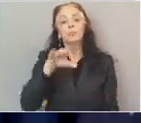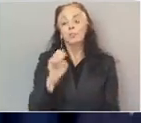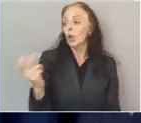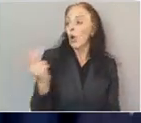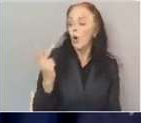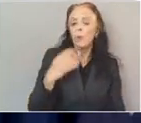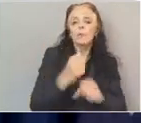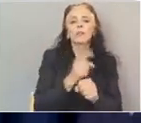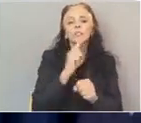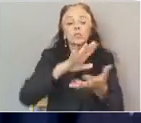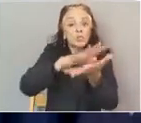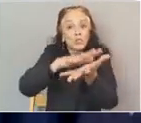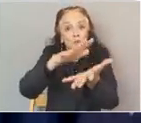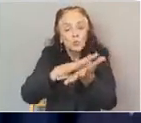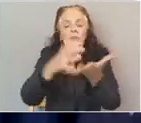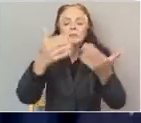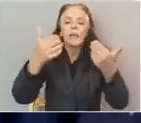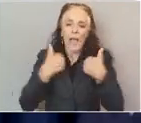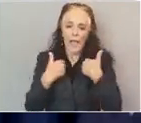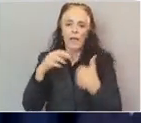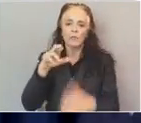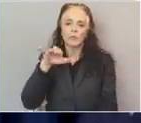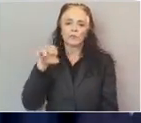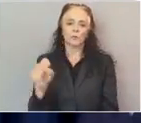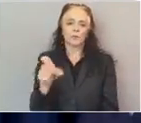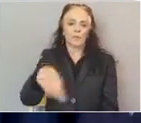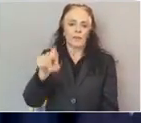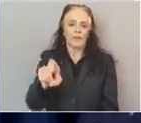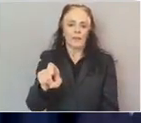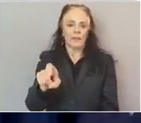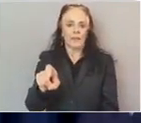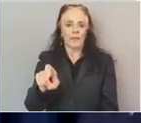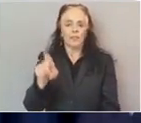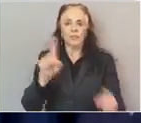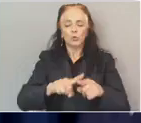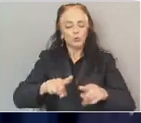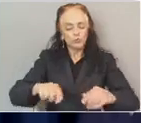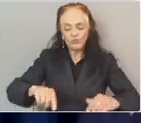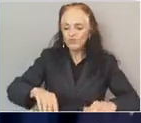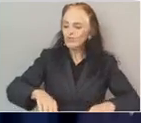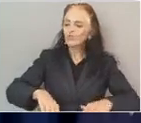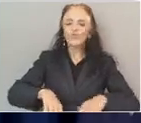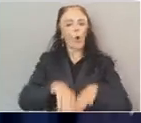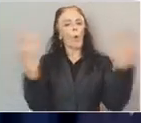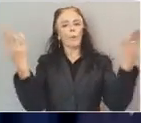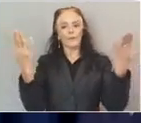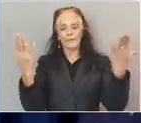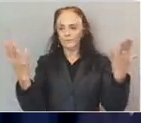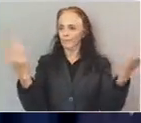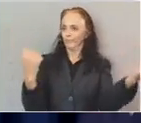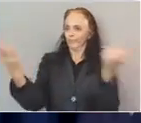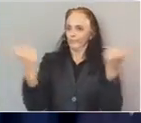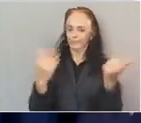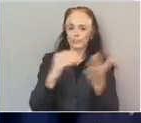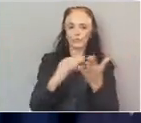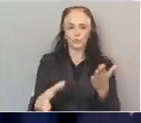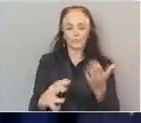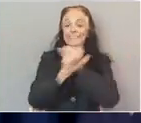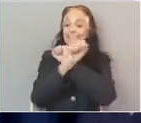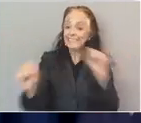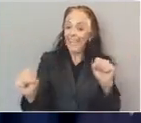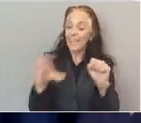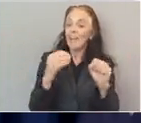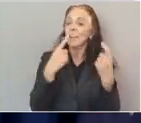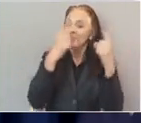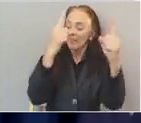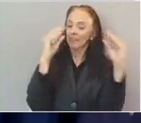schools have all the resources they need to be open and safe and effective. Put